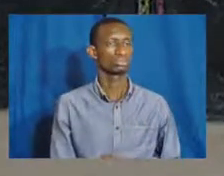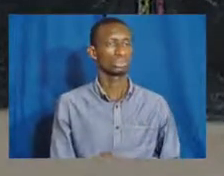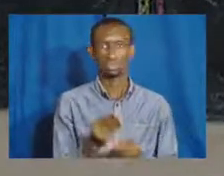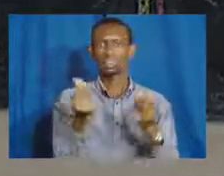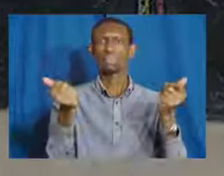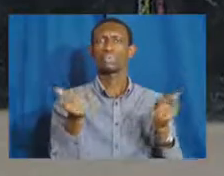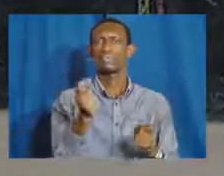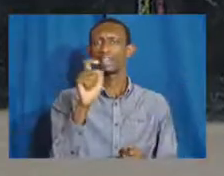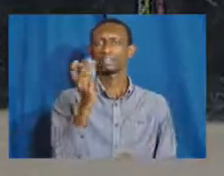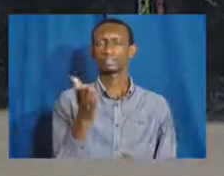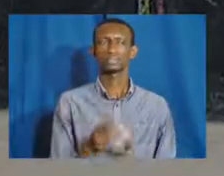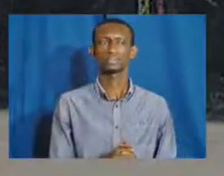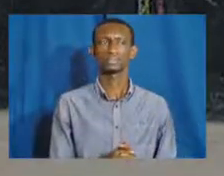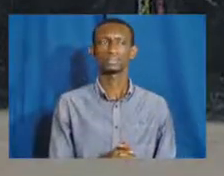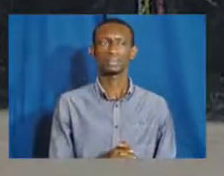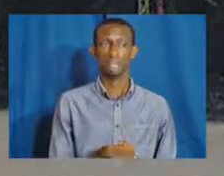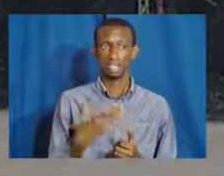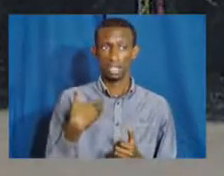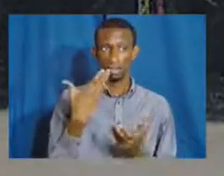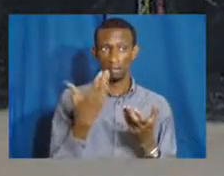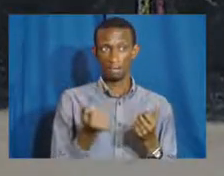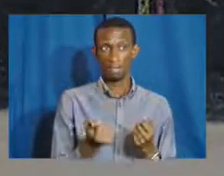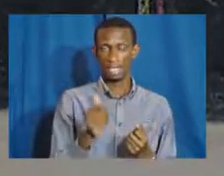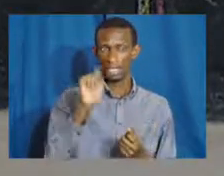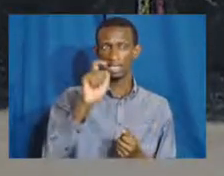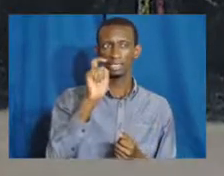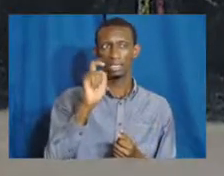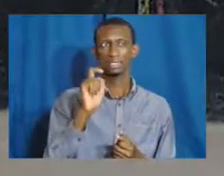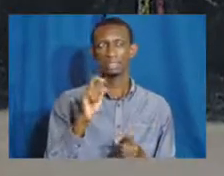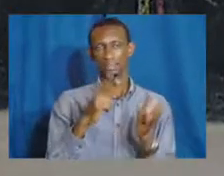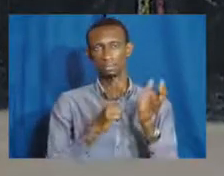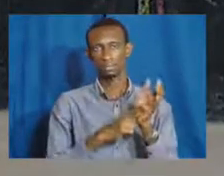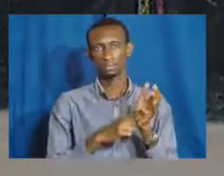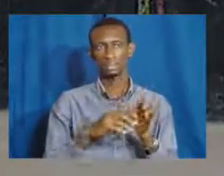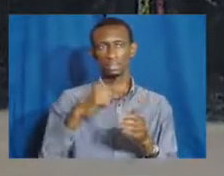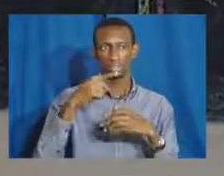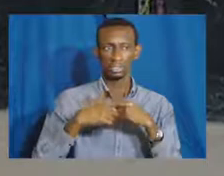Solving for X, I'll be having AX, which is equal to minus B,